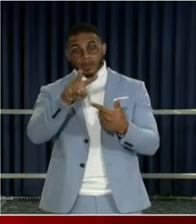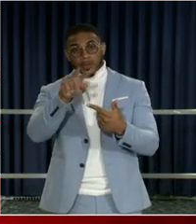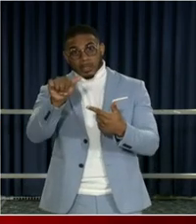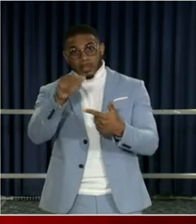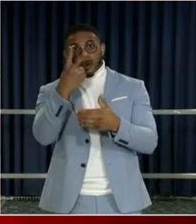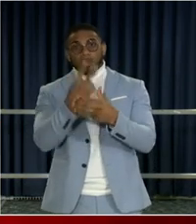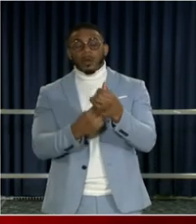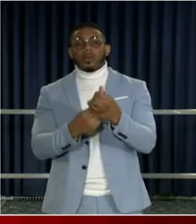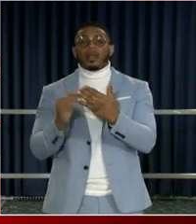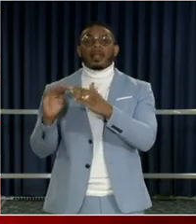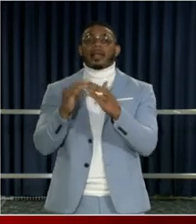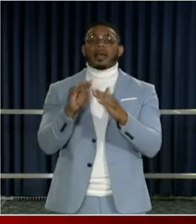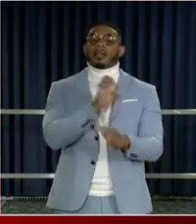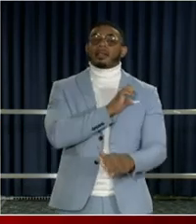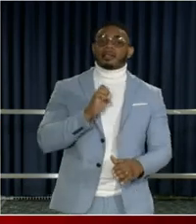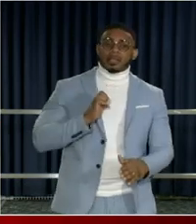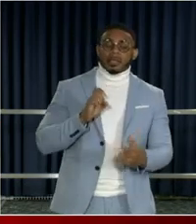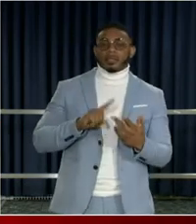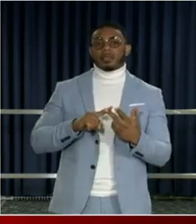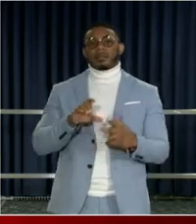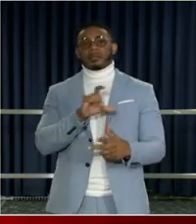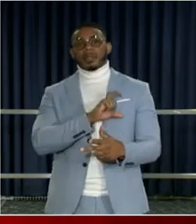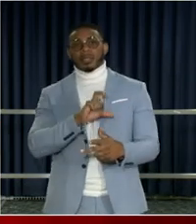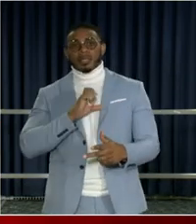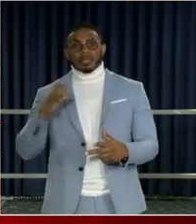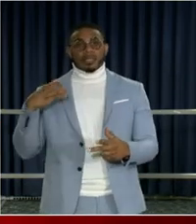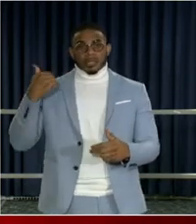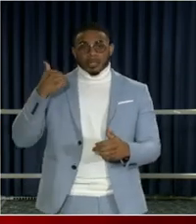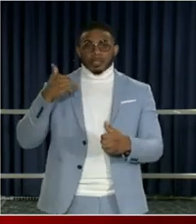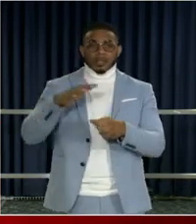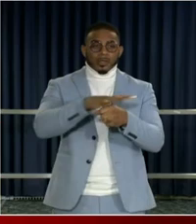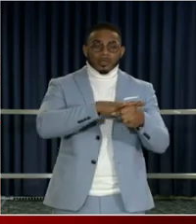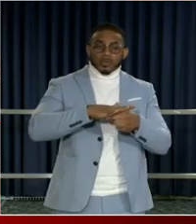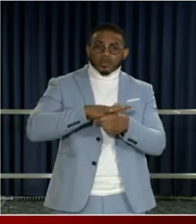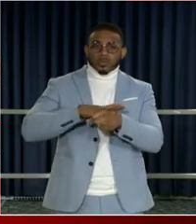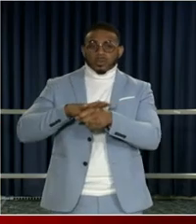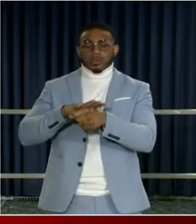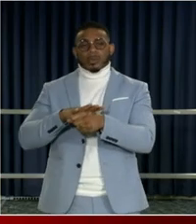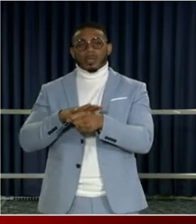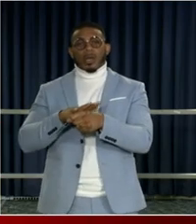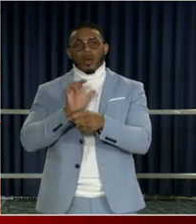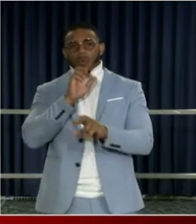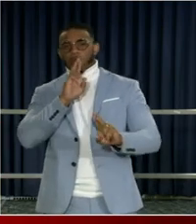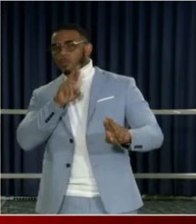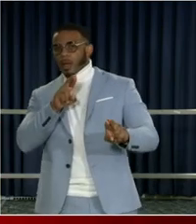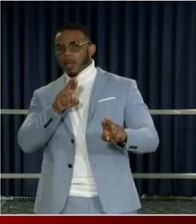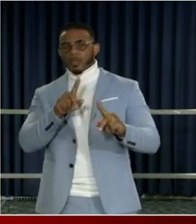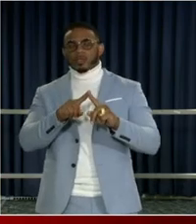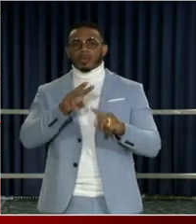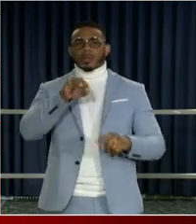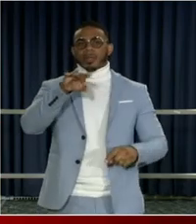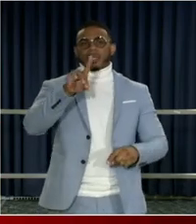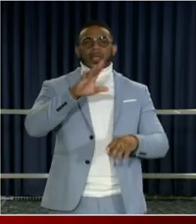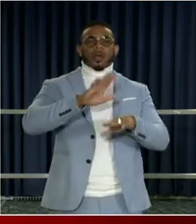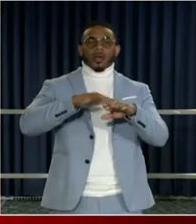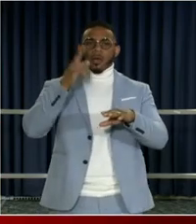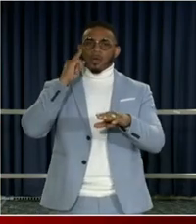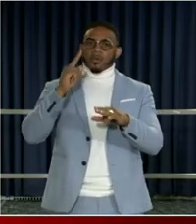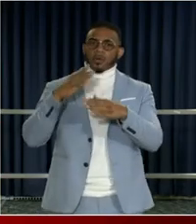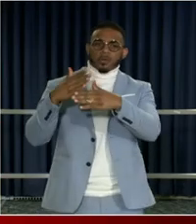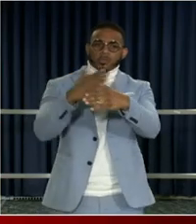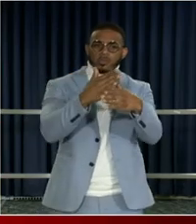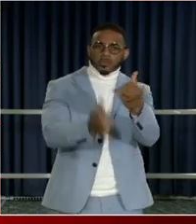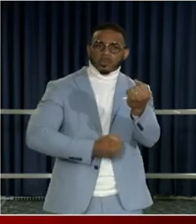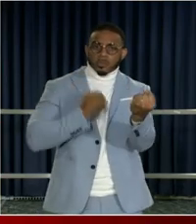Virginia, the county executives and police chiefs of surrounding jurisdictions who responded to MPD's call for